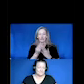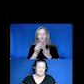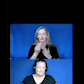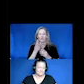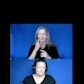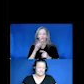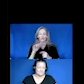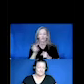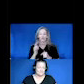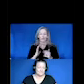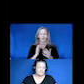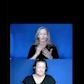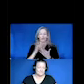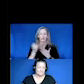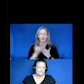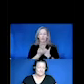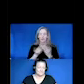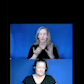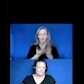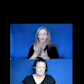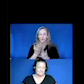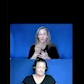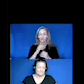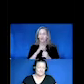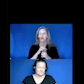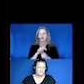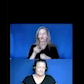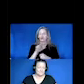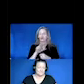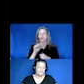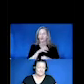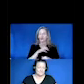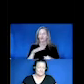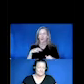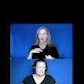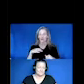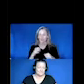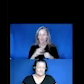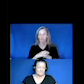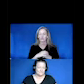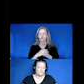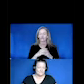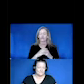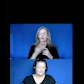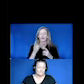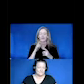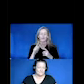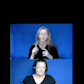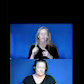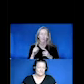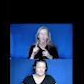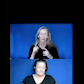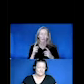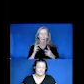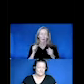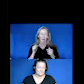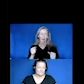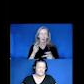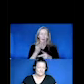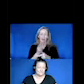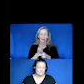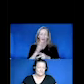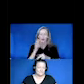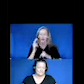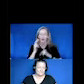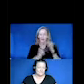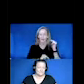projects through the United States Congress for the healthcare facility construction priority